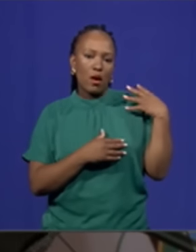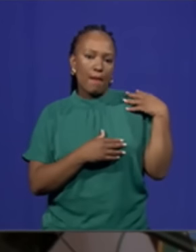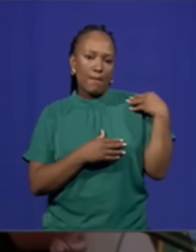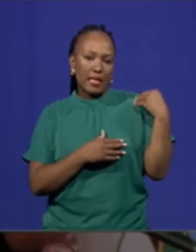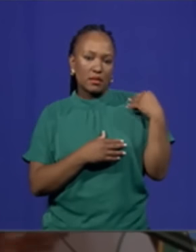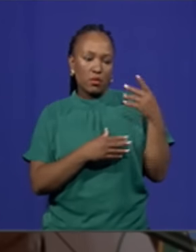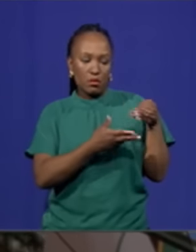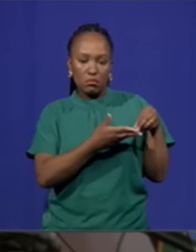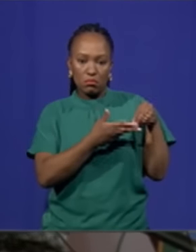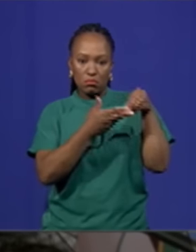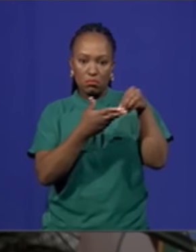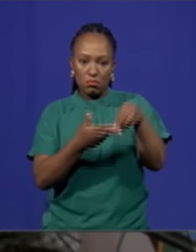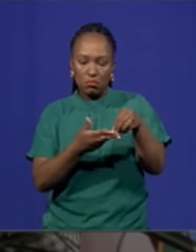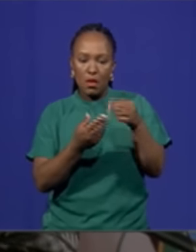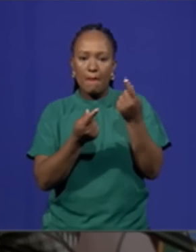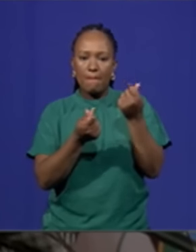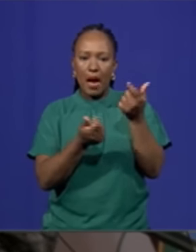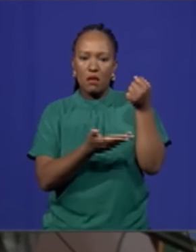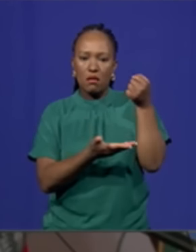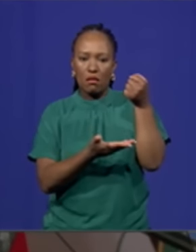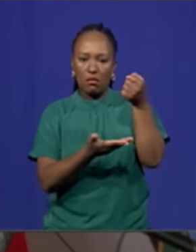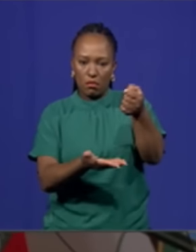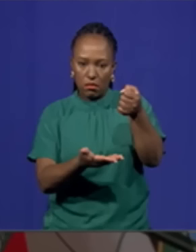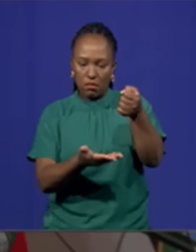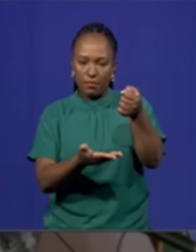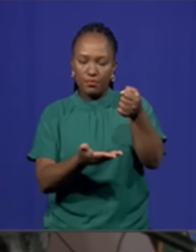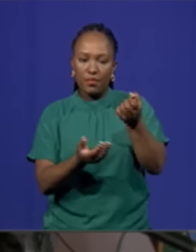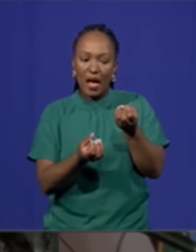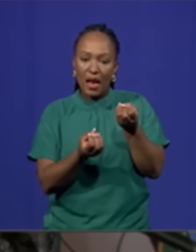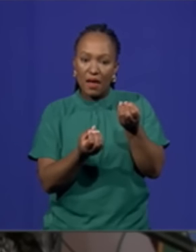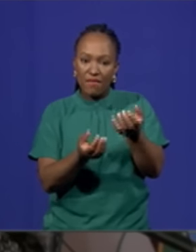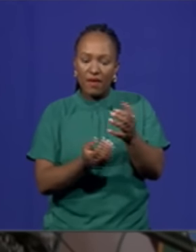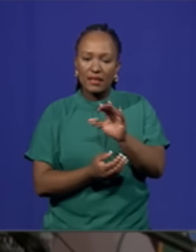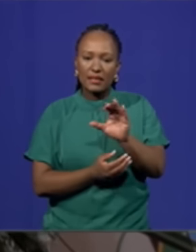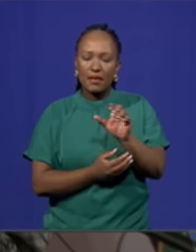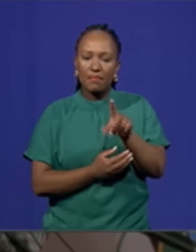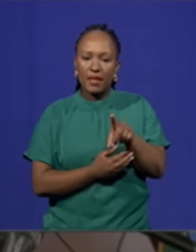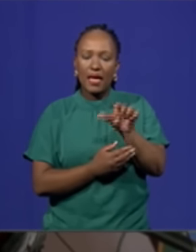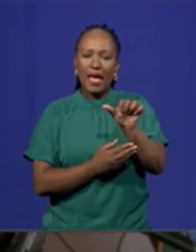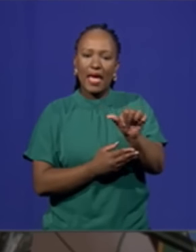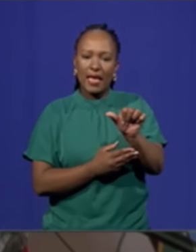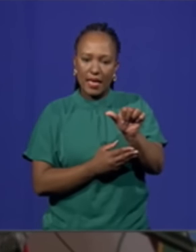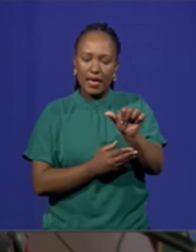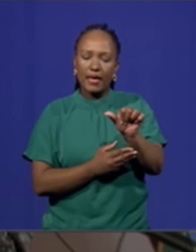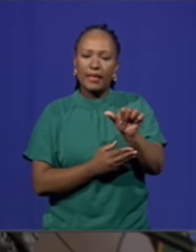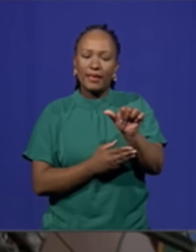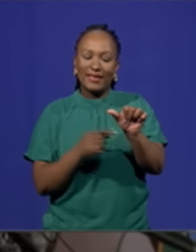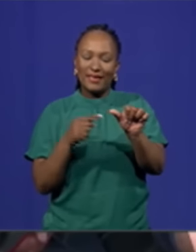le ditšhelete a di fa CPA